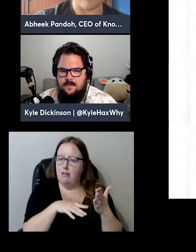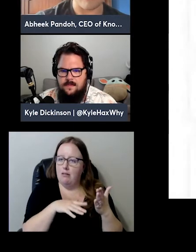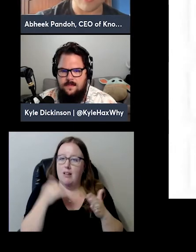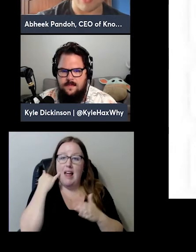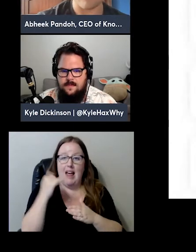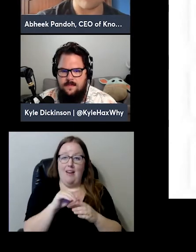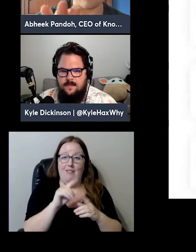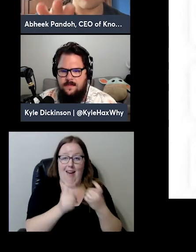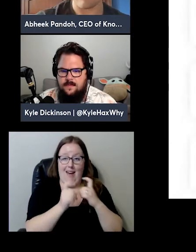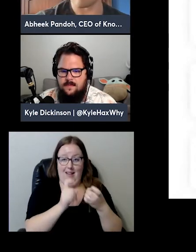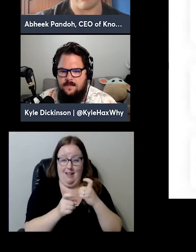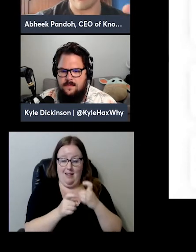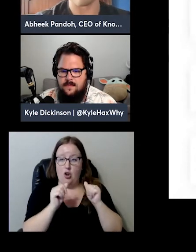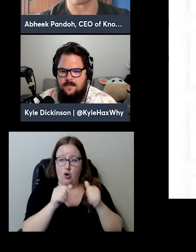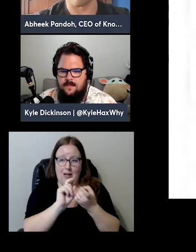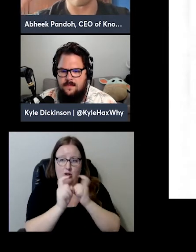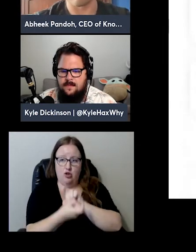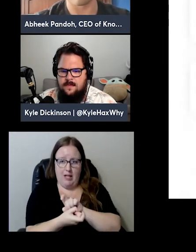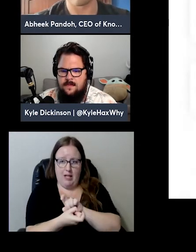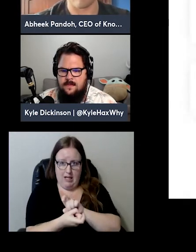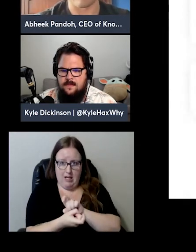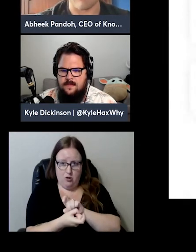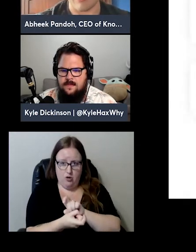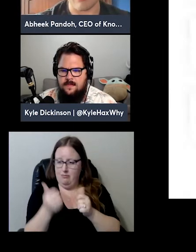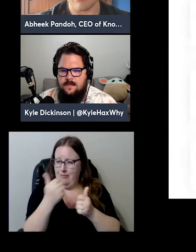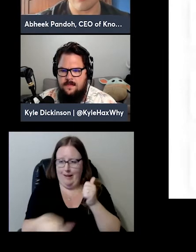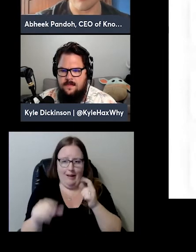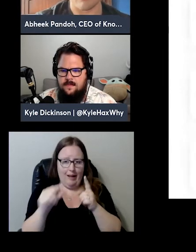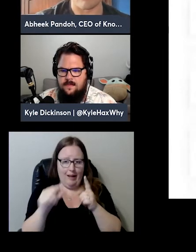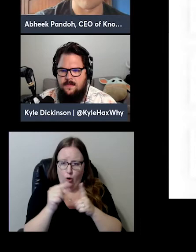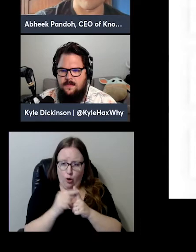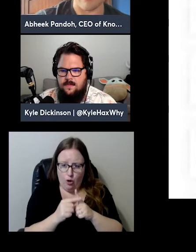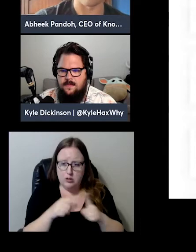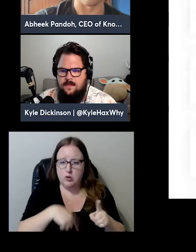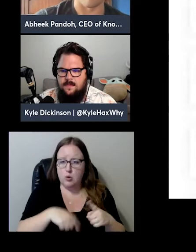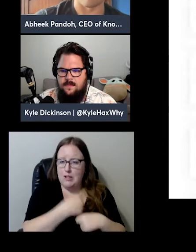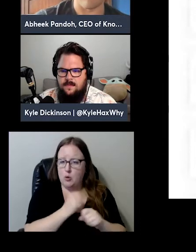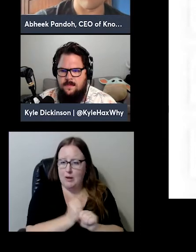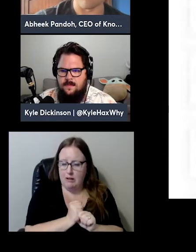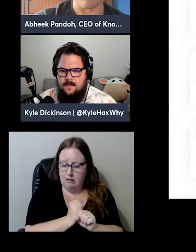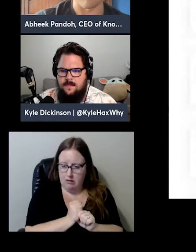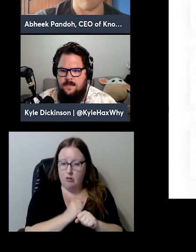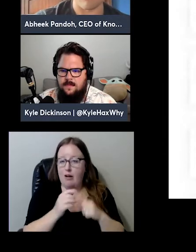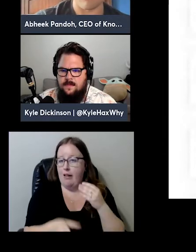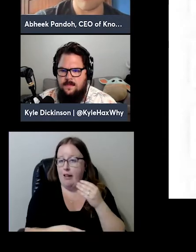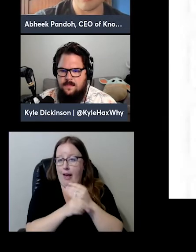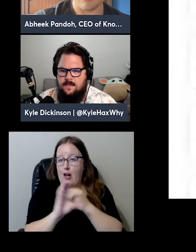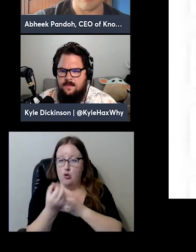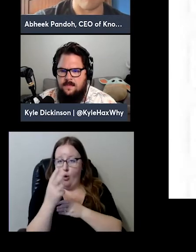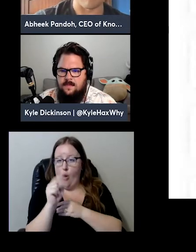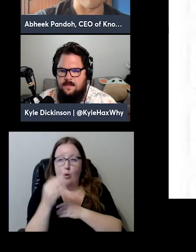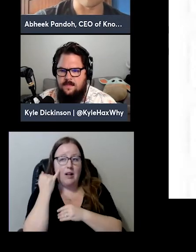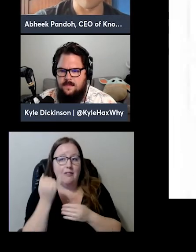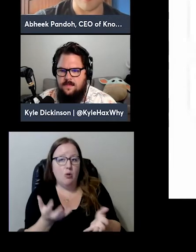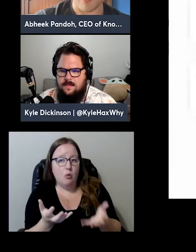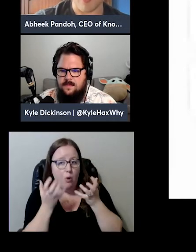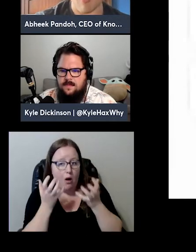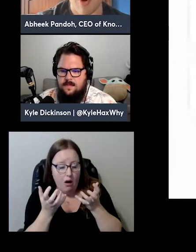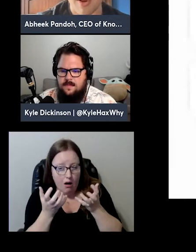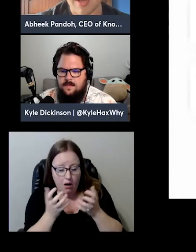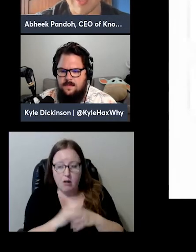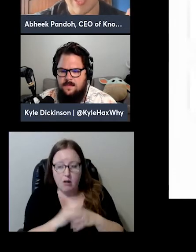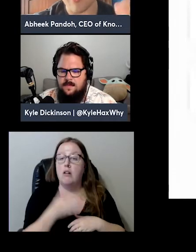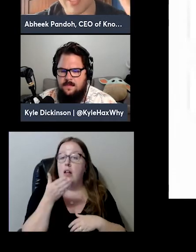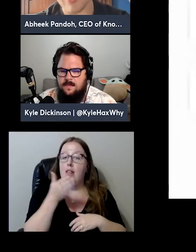can actually change any words that we created. You can add your own if you really want to. And here's the really